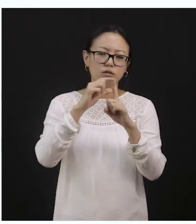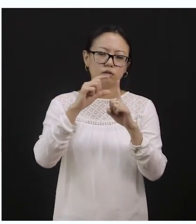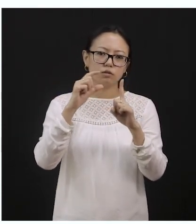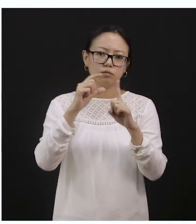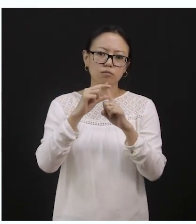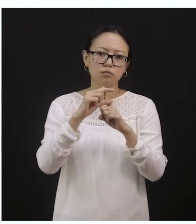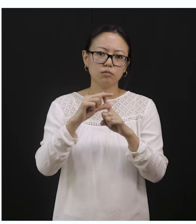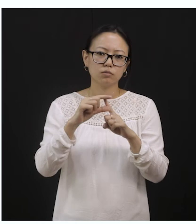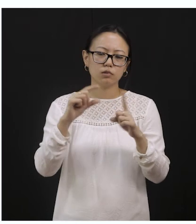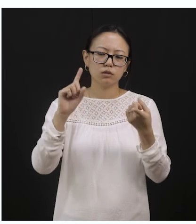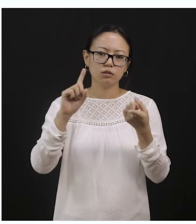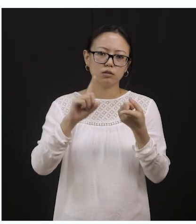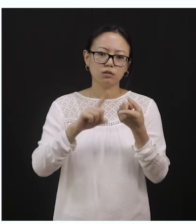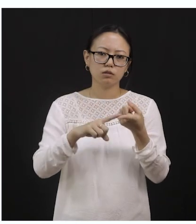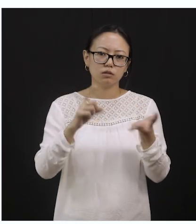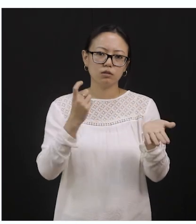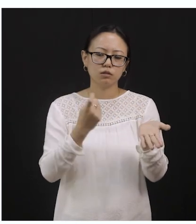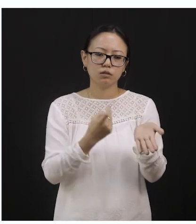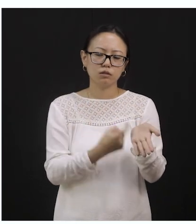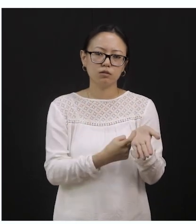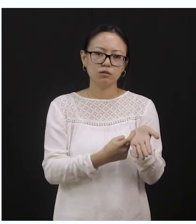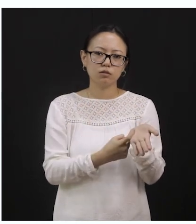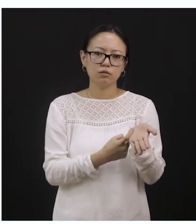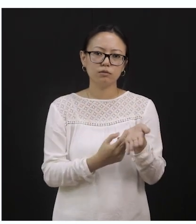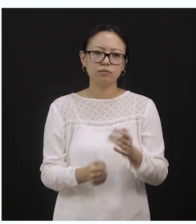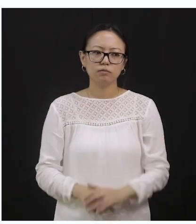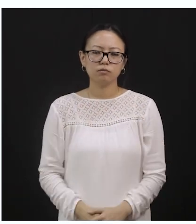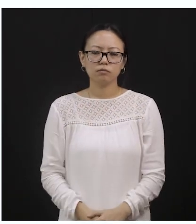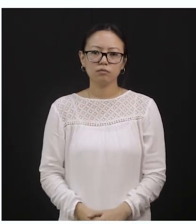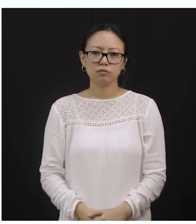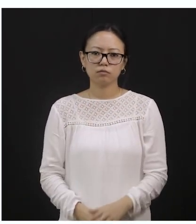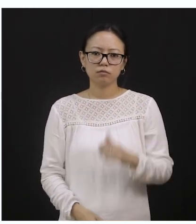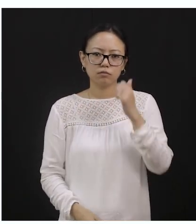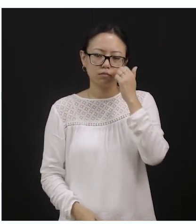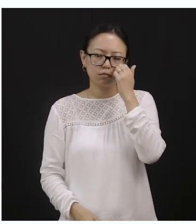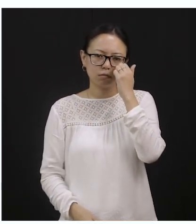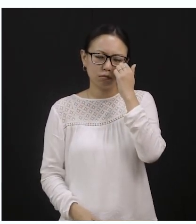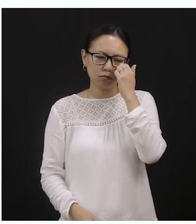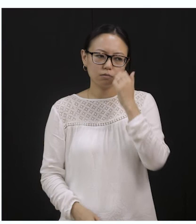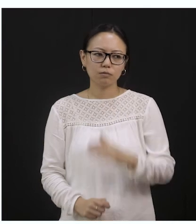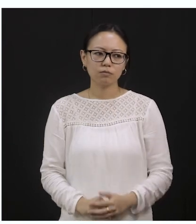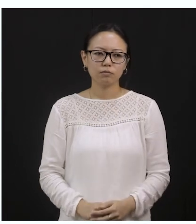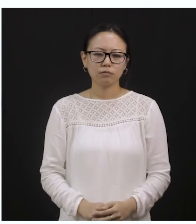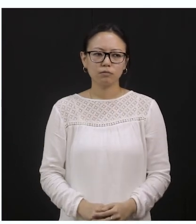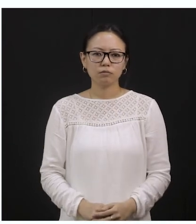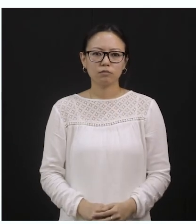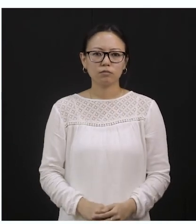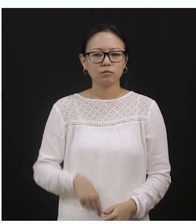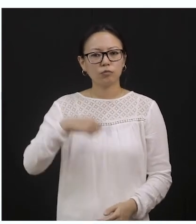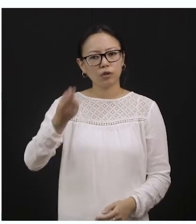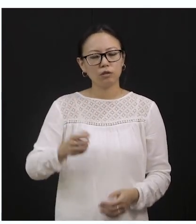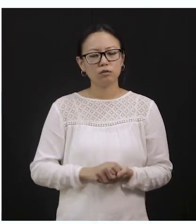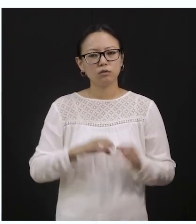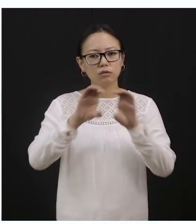O double P E R, grasshopper, right? Okay, now the next